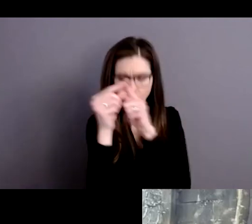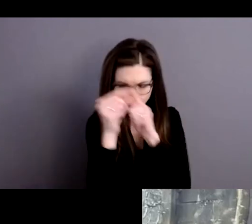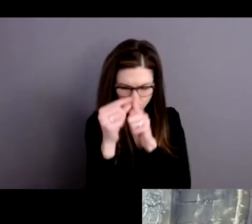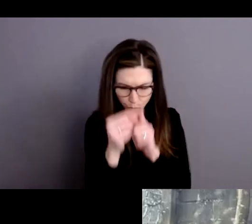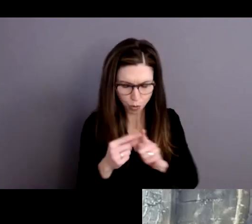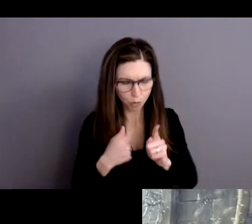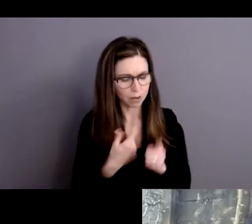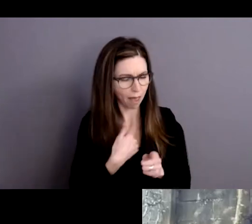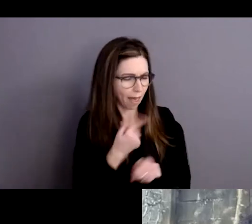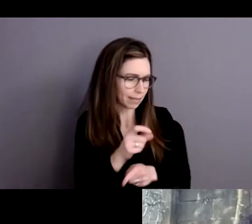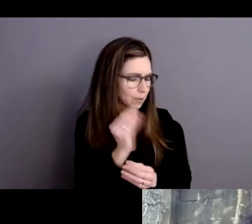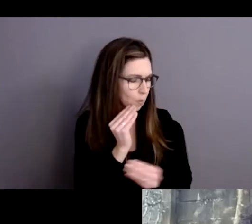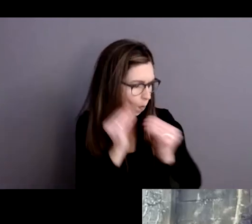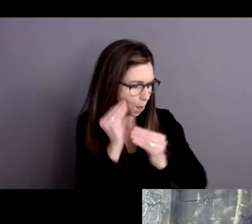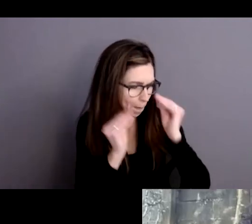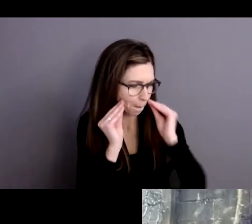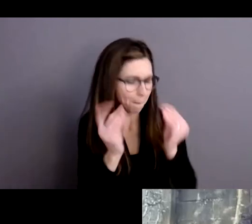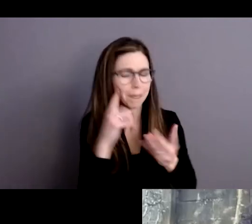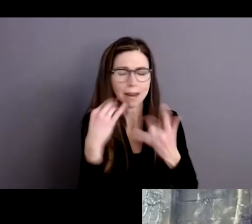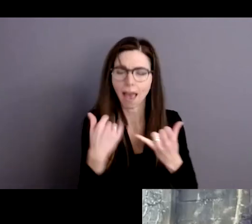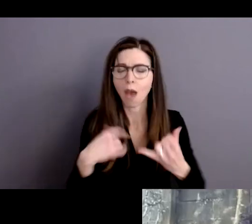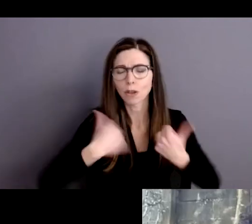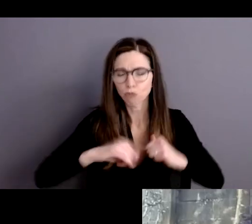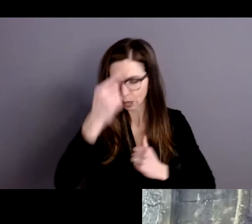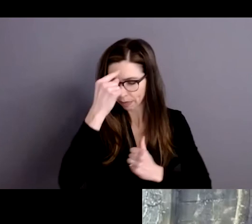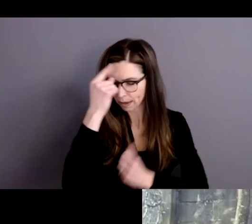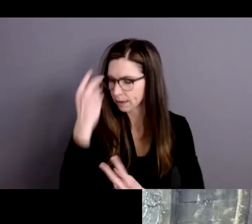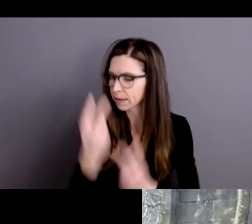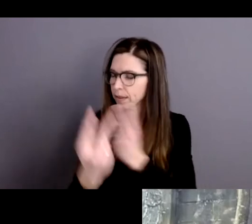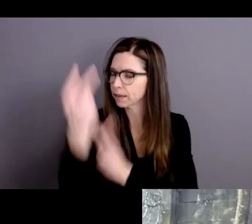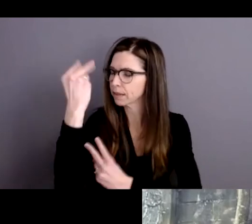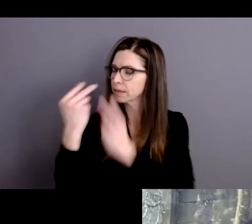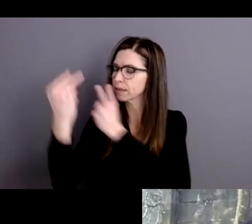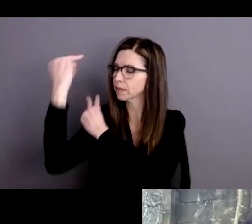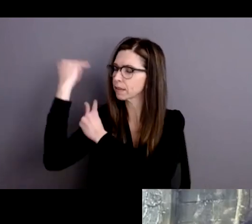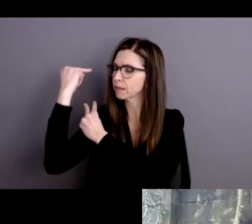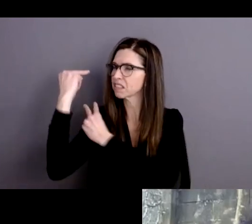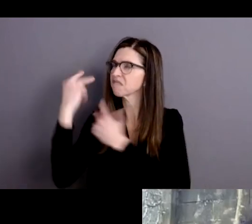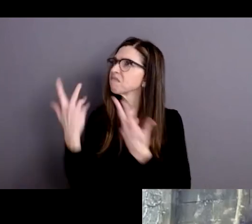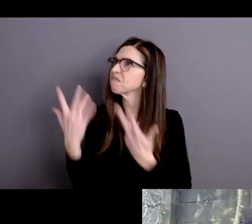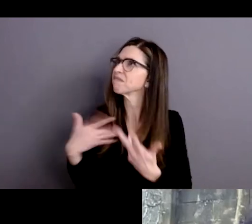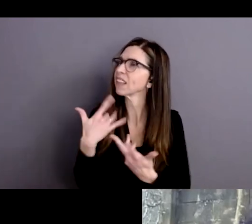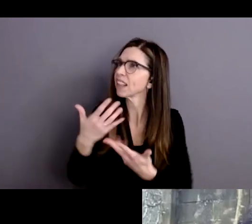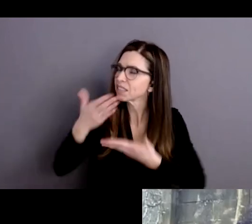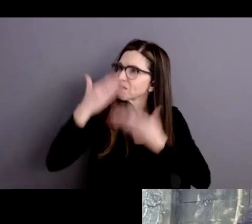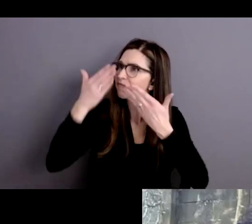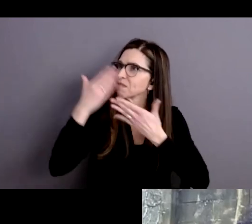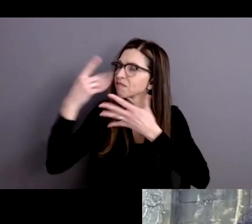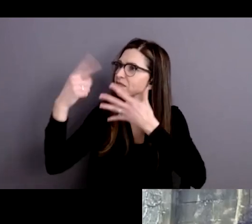nostalgia, you know I smell you, mildew and lice shampoo, Get